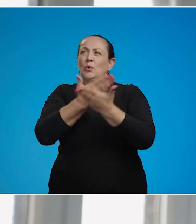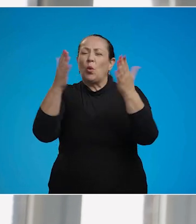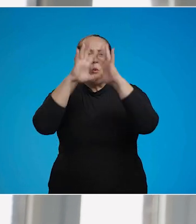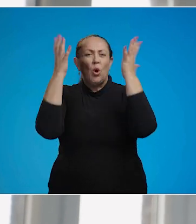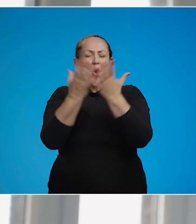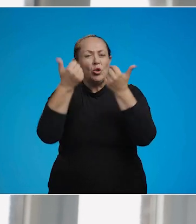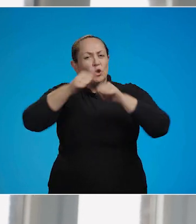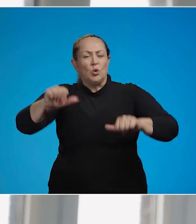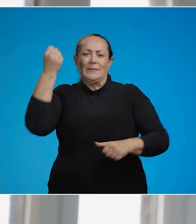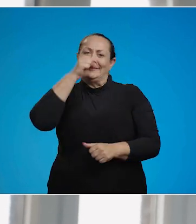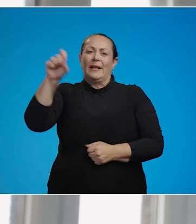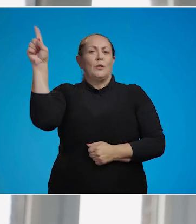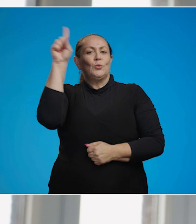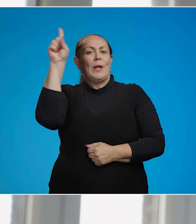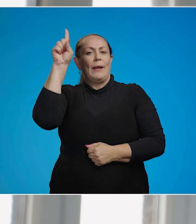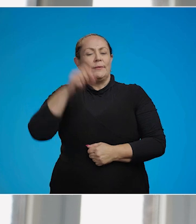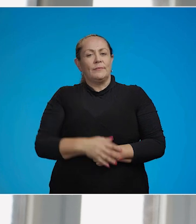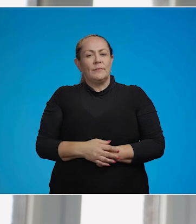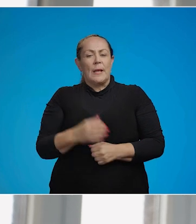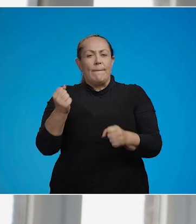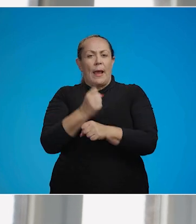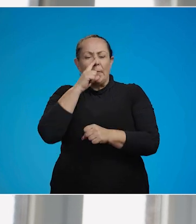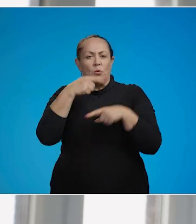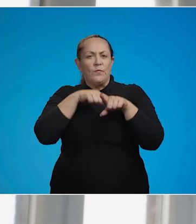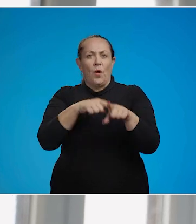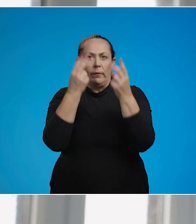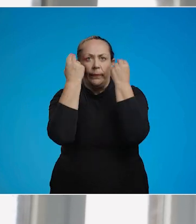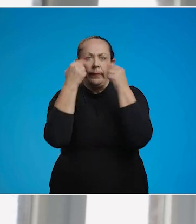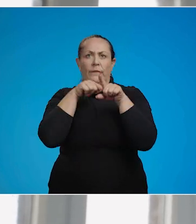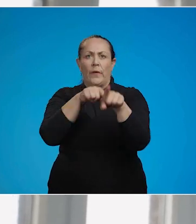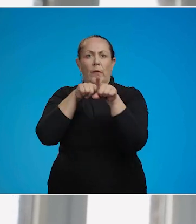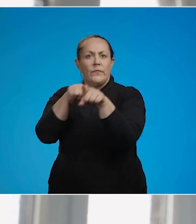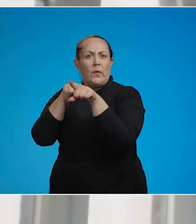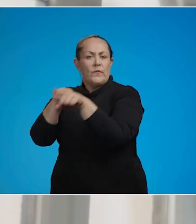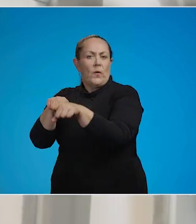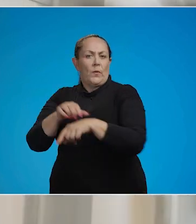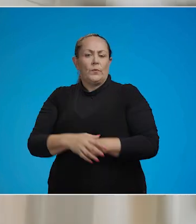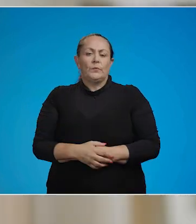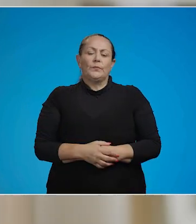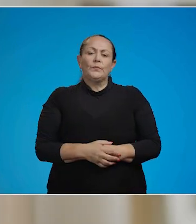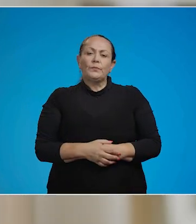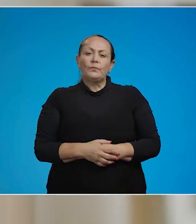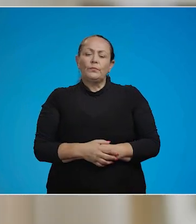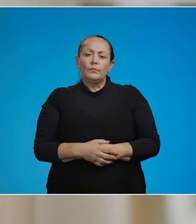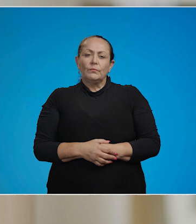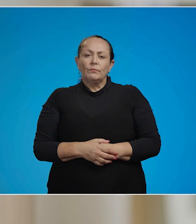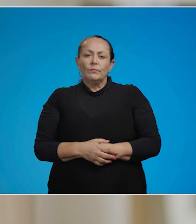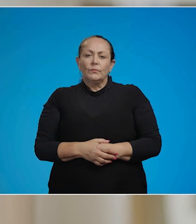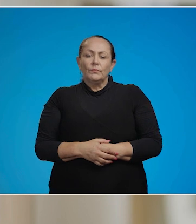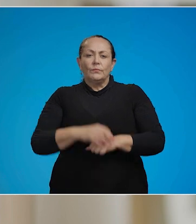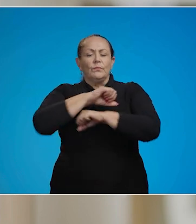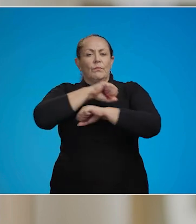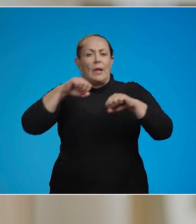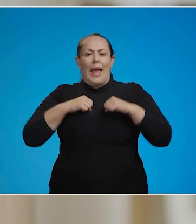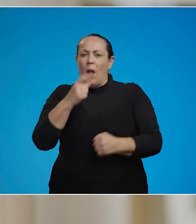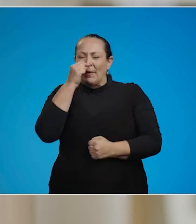and religious authorities, even Christian, to keep people in check for centuries. Our ability to